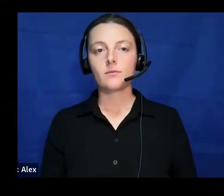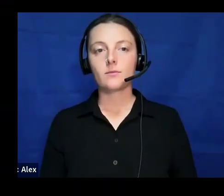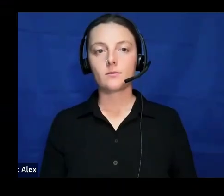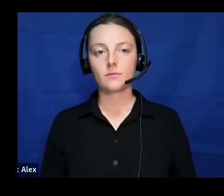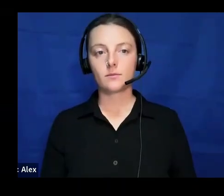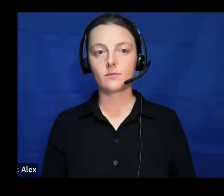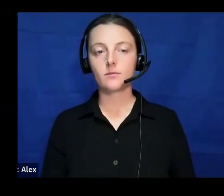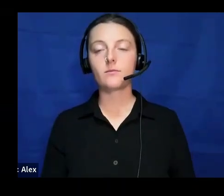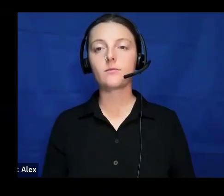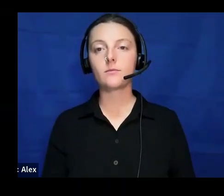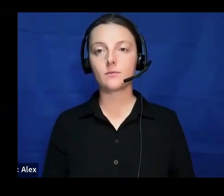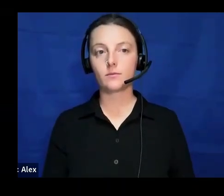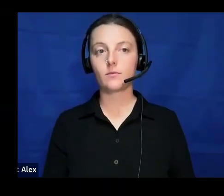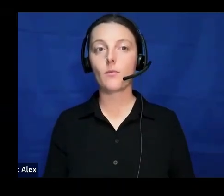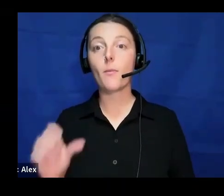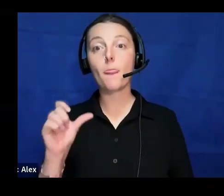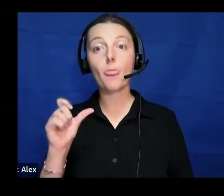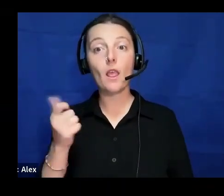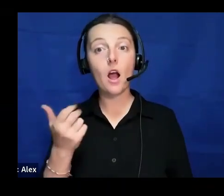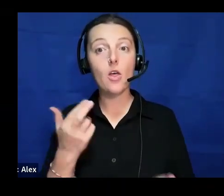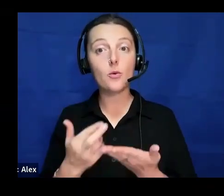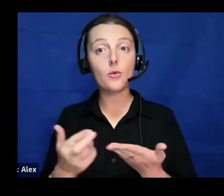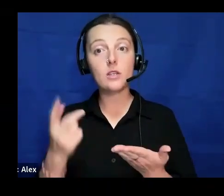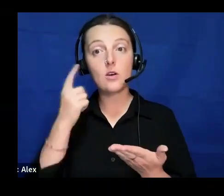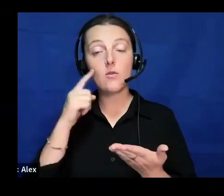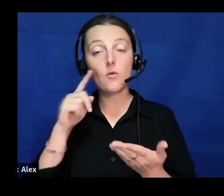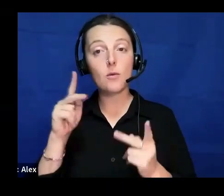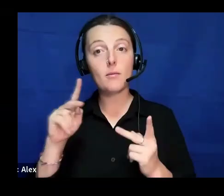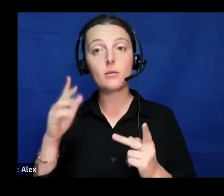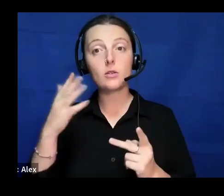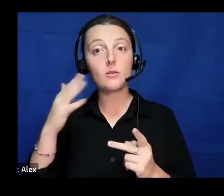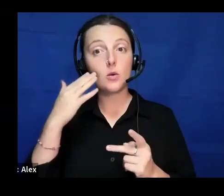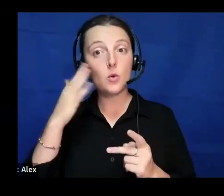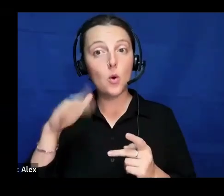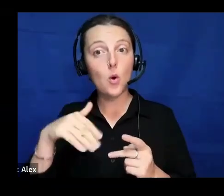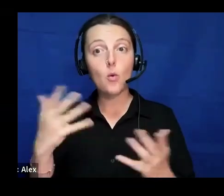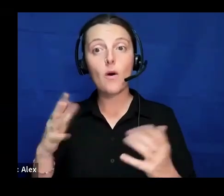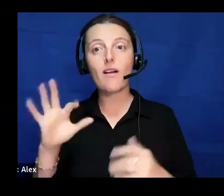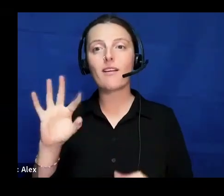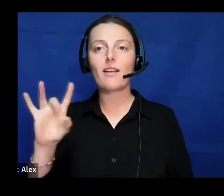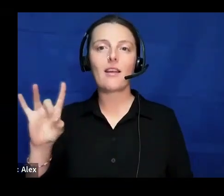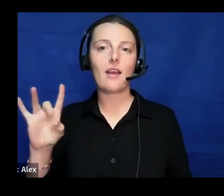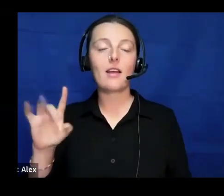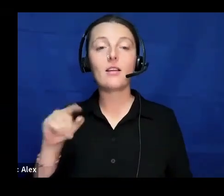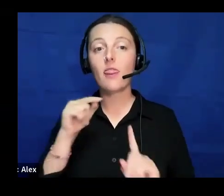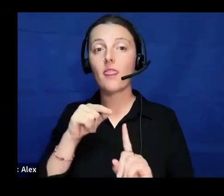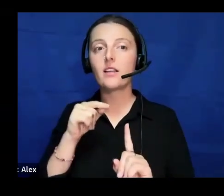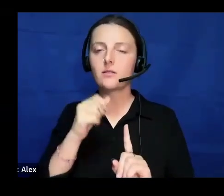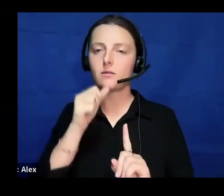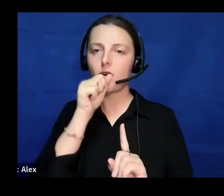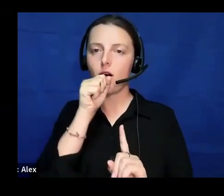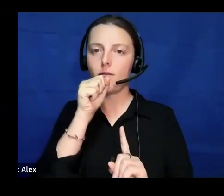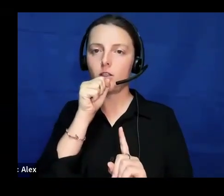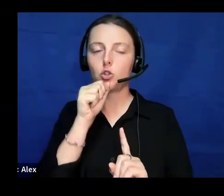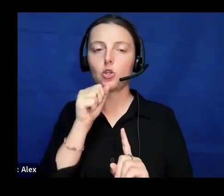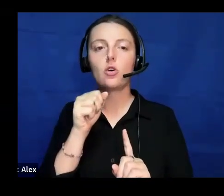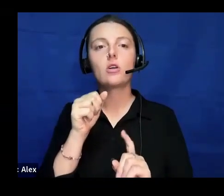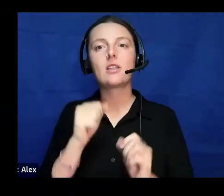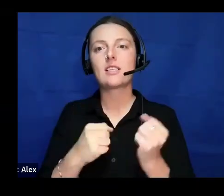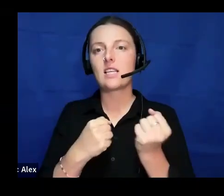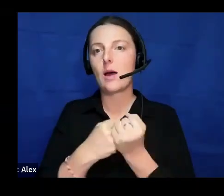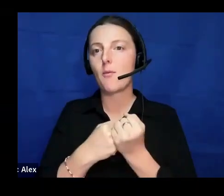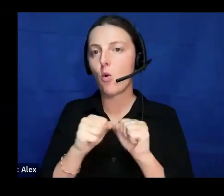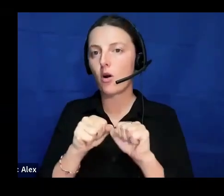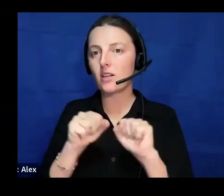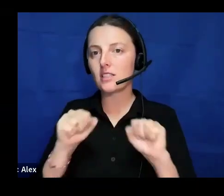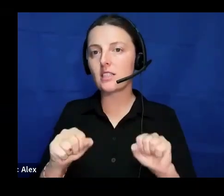Another resource for people to know about is 988. And so this is a confidential support system